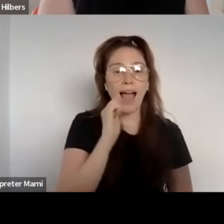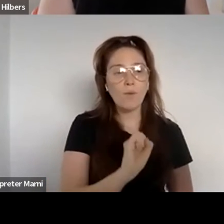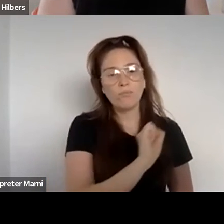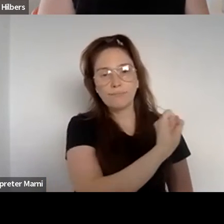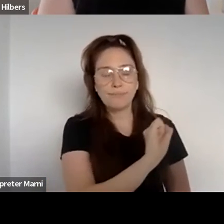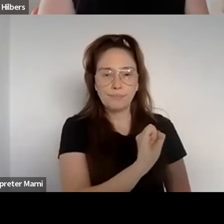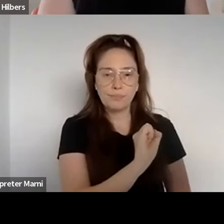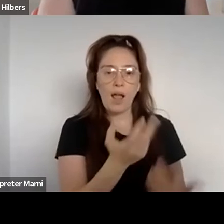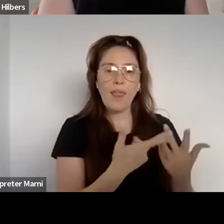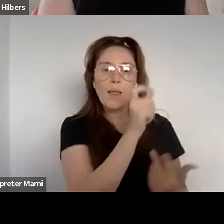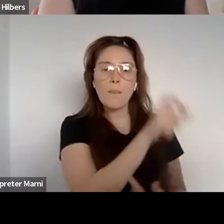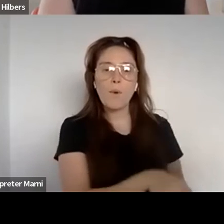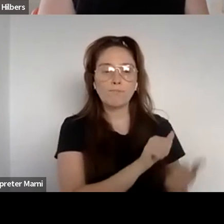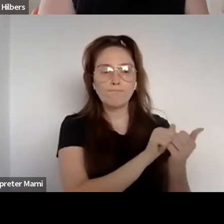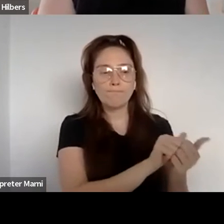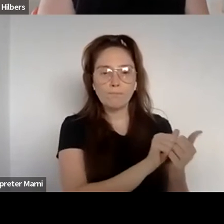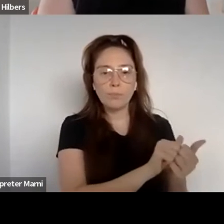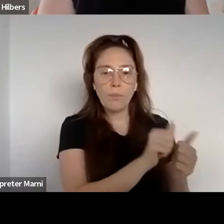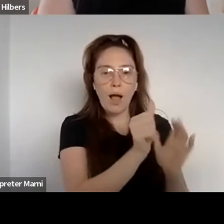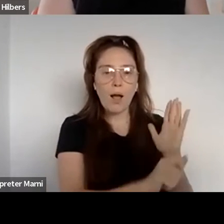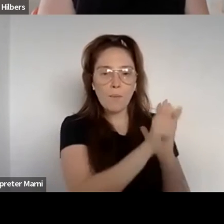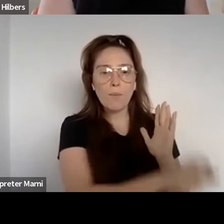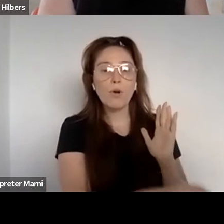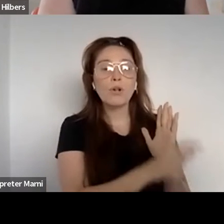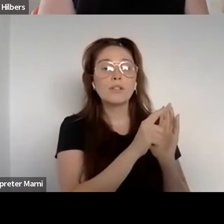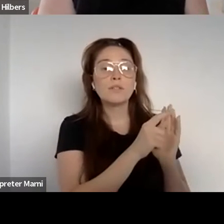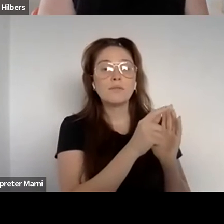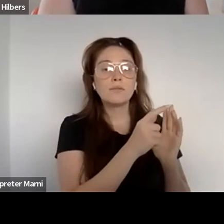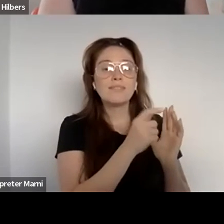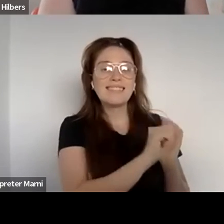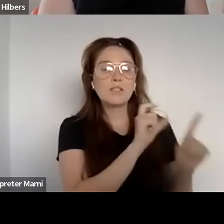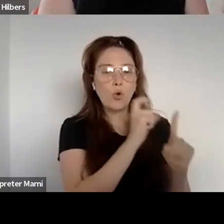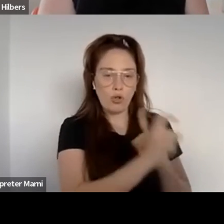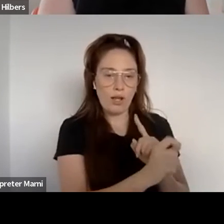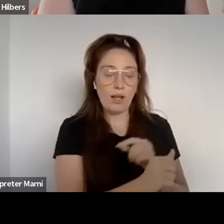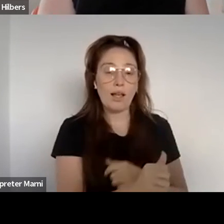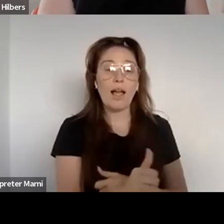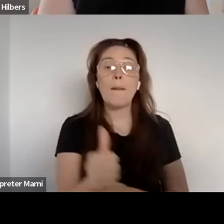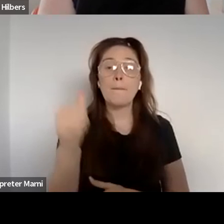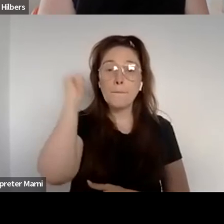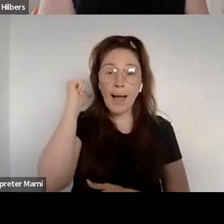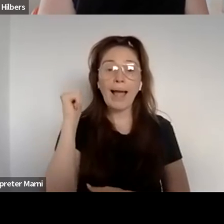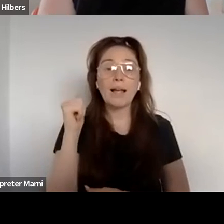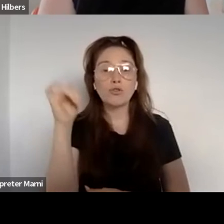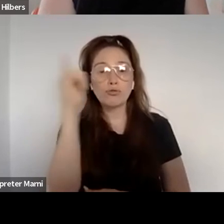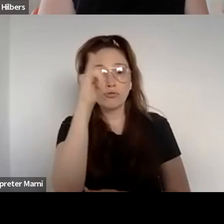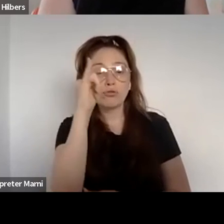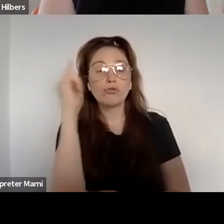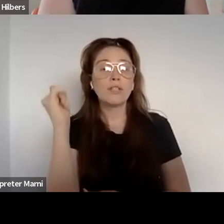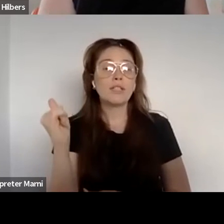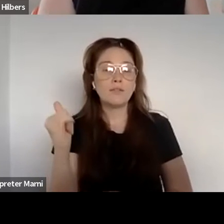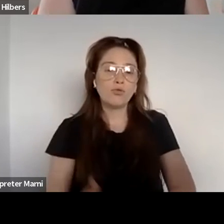And on the back, where we merge, we become green and grey. We wear that jacket. We've worn